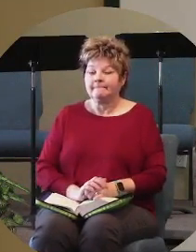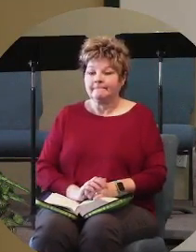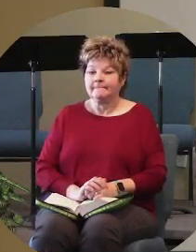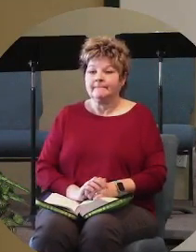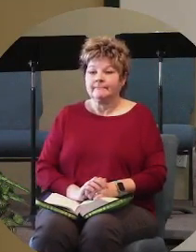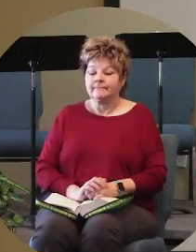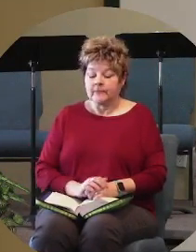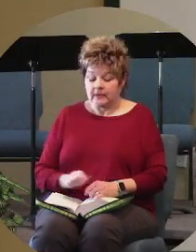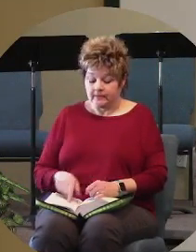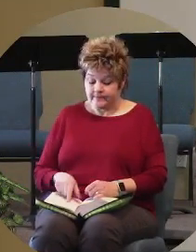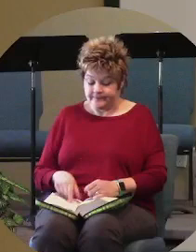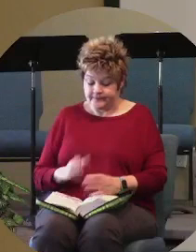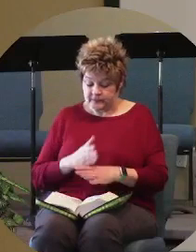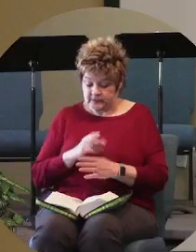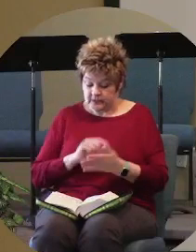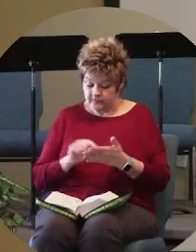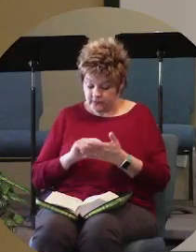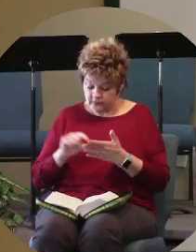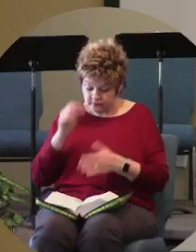This next verse,